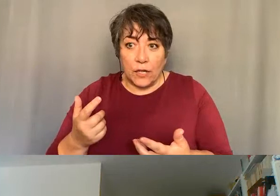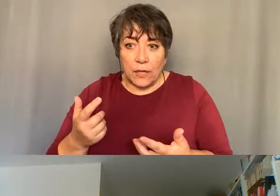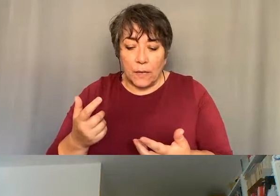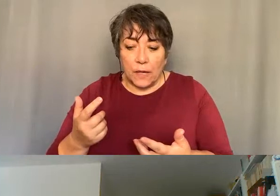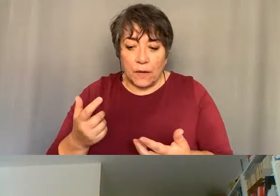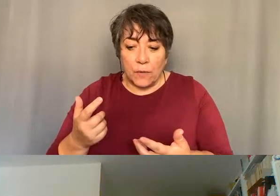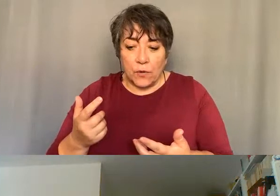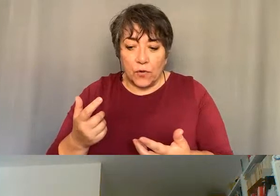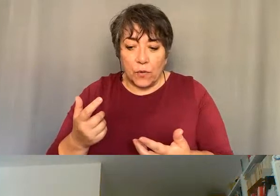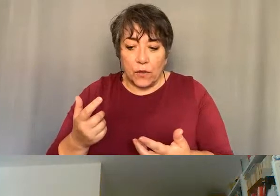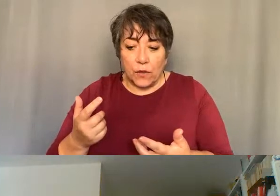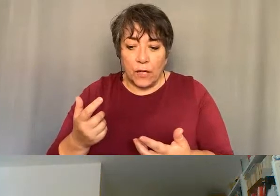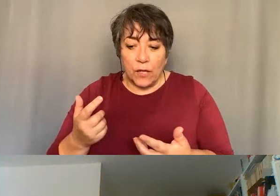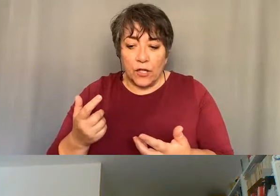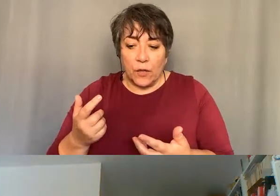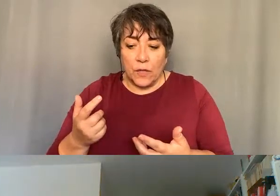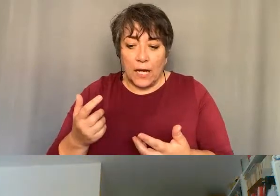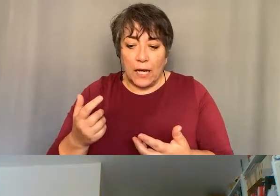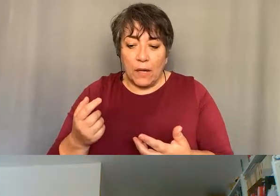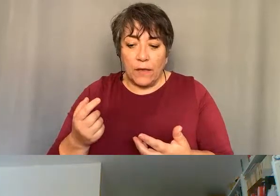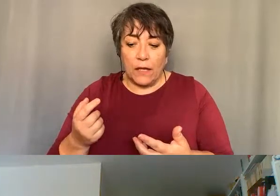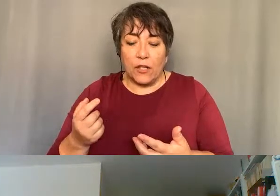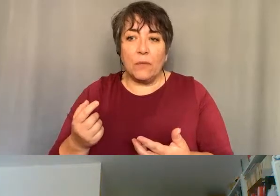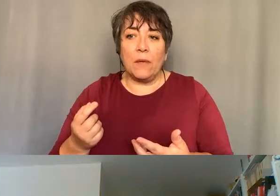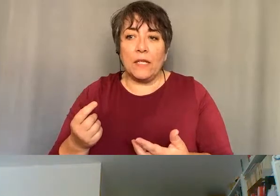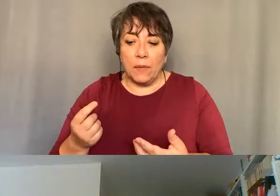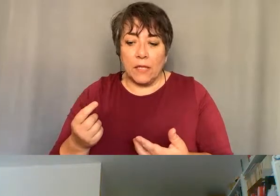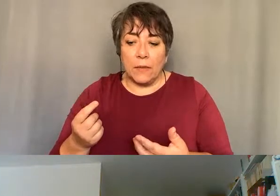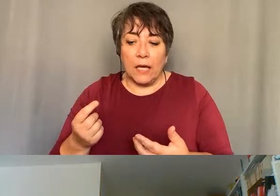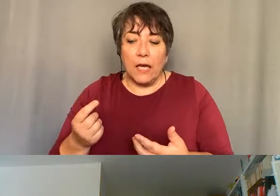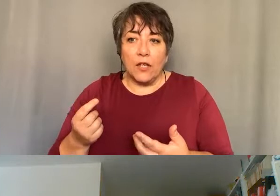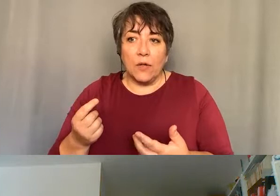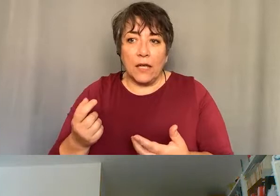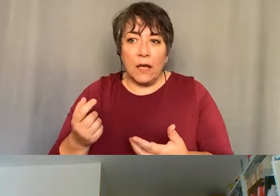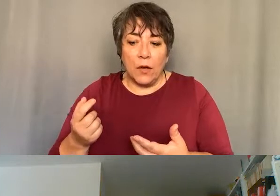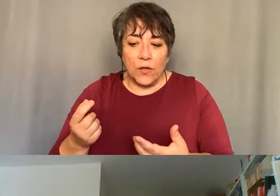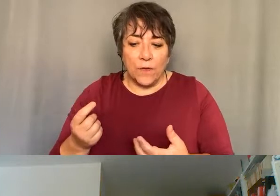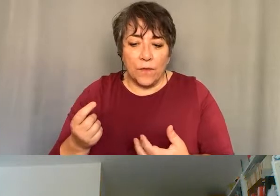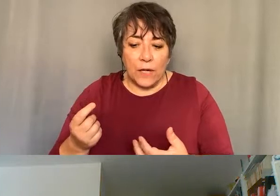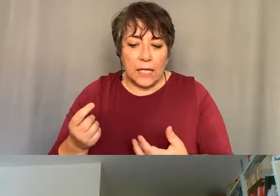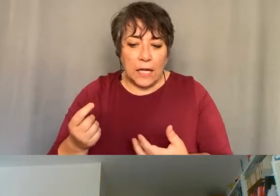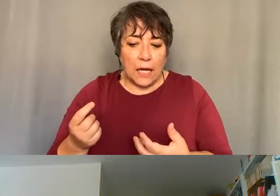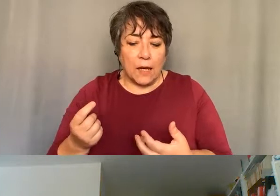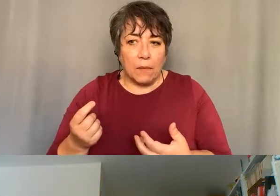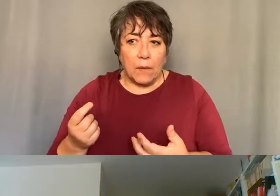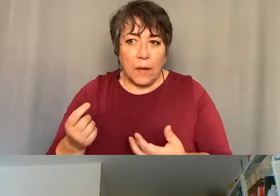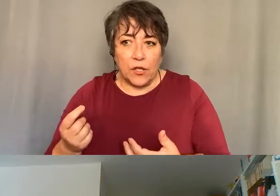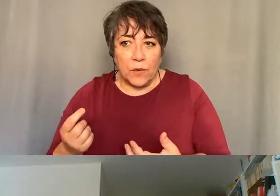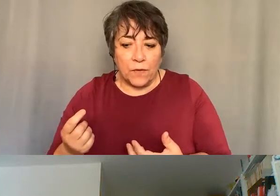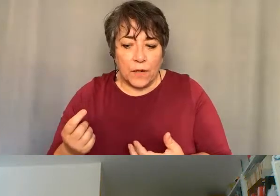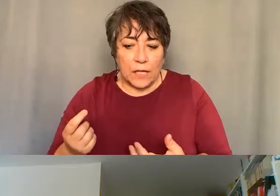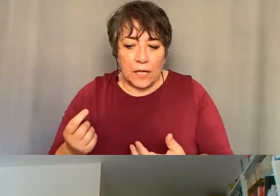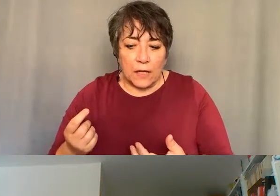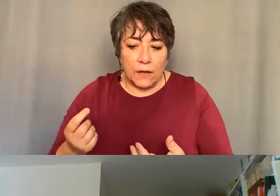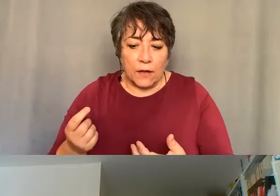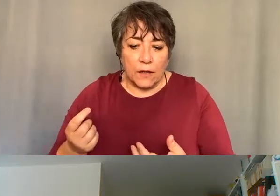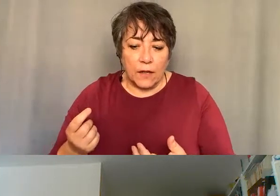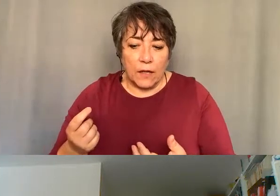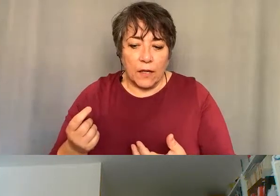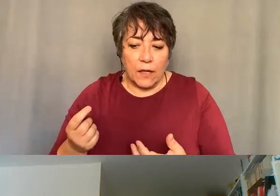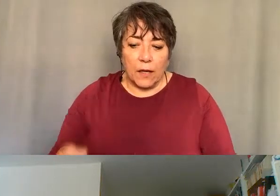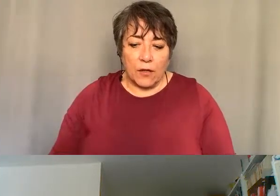Sorry, she's just doing something else. I'm not sure what. She was telling, I think she may be typing something. She was saying that I was freezing. My picture was